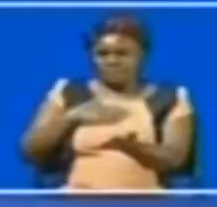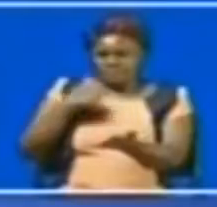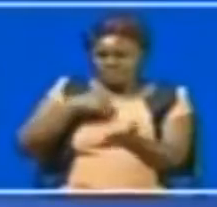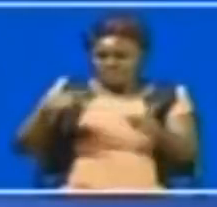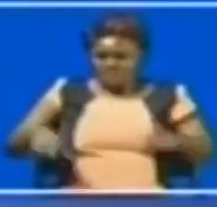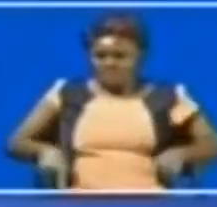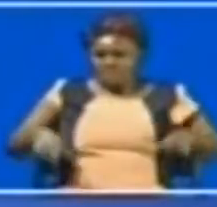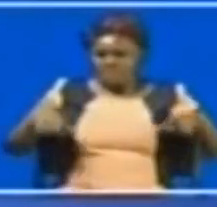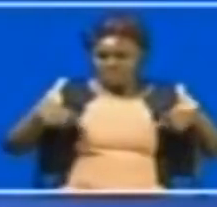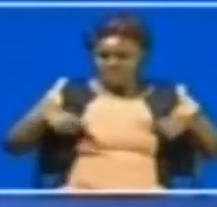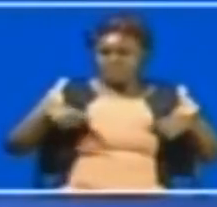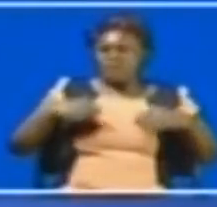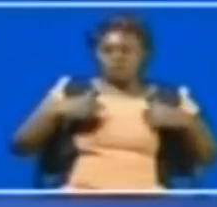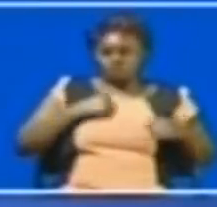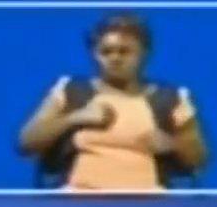able to leave